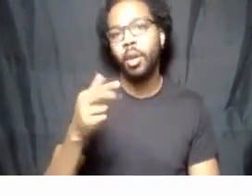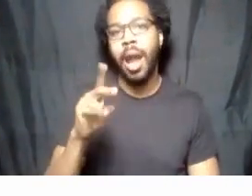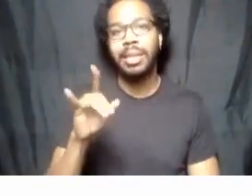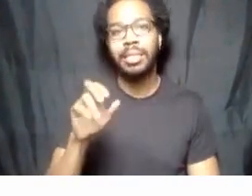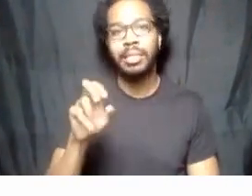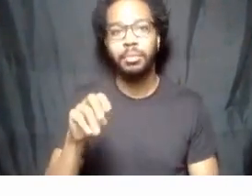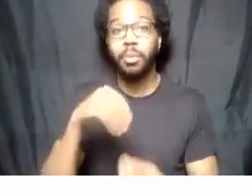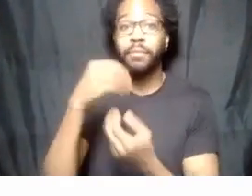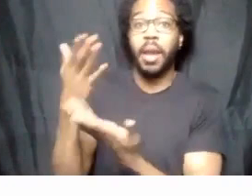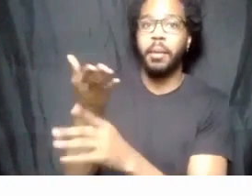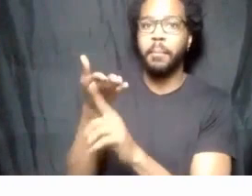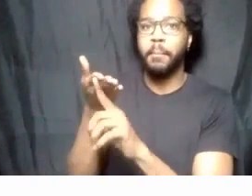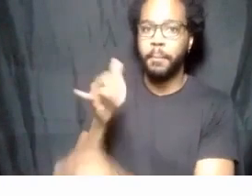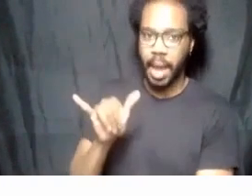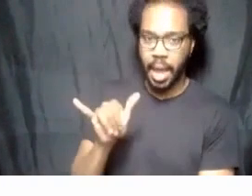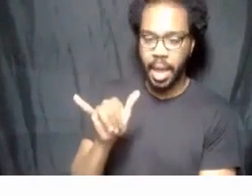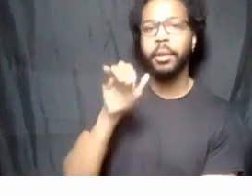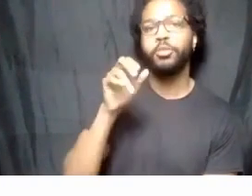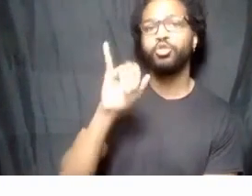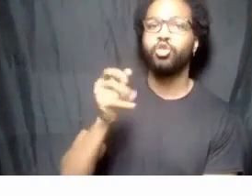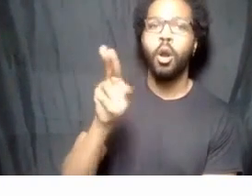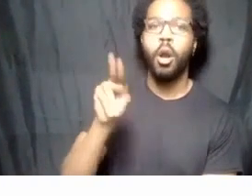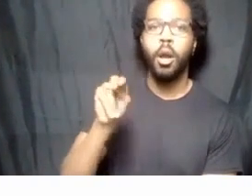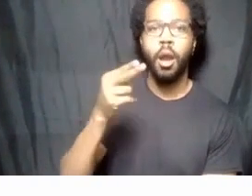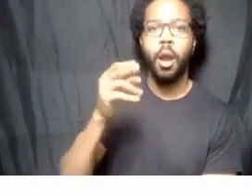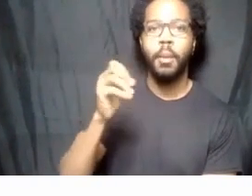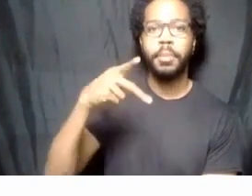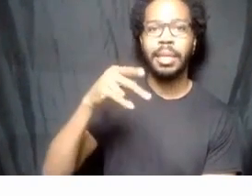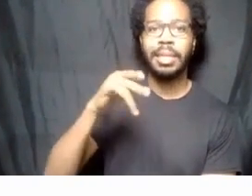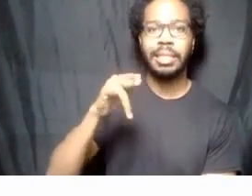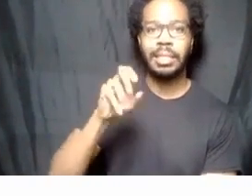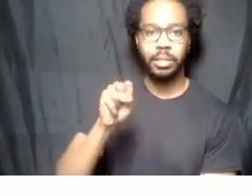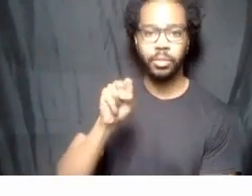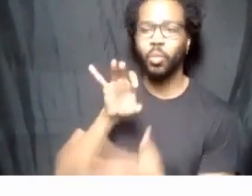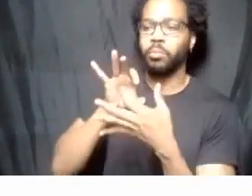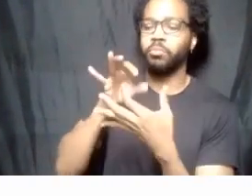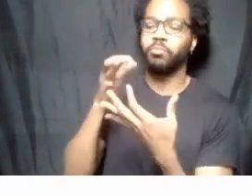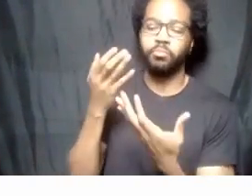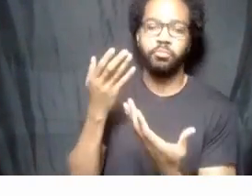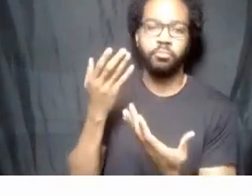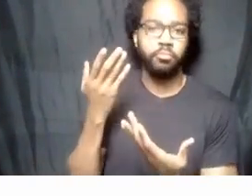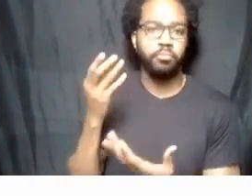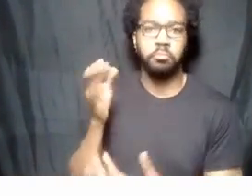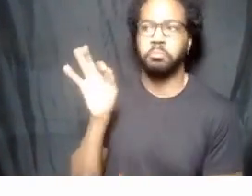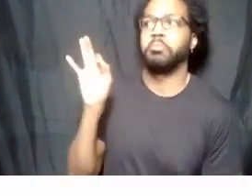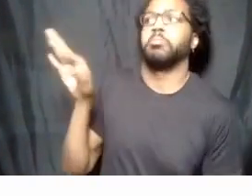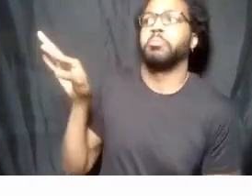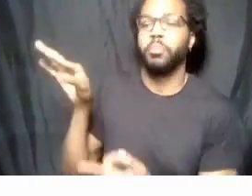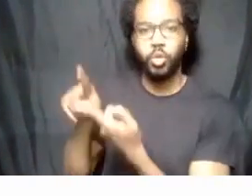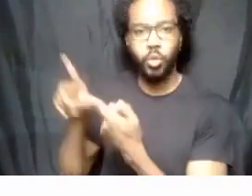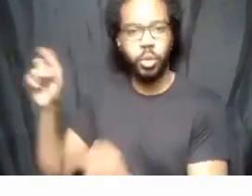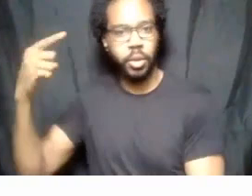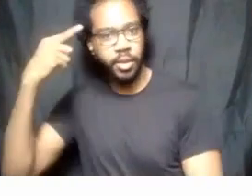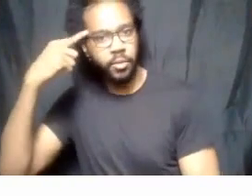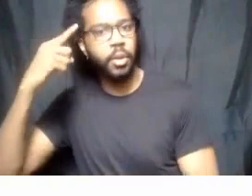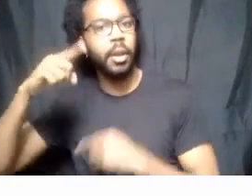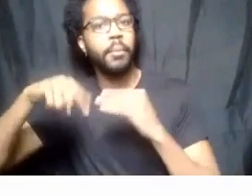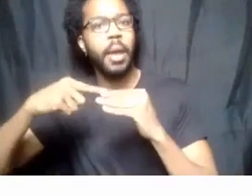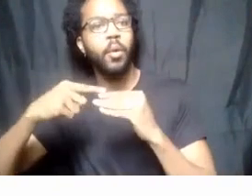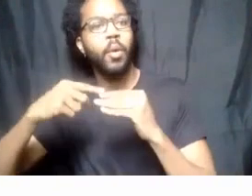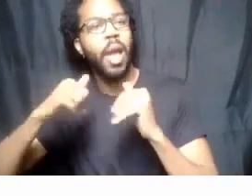by Hopkins School of Public Health that was given to the governors about a framework for how